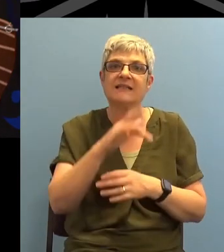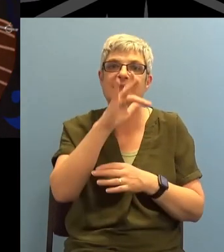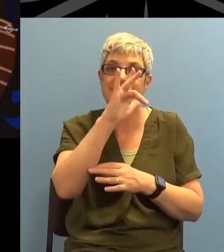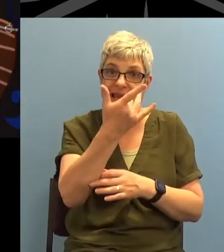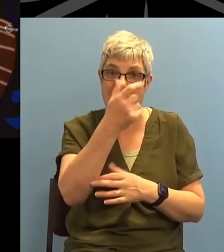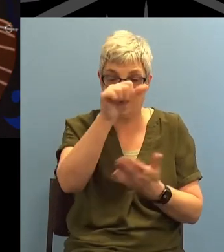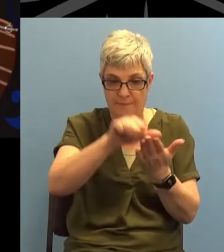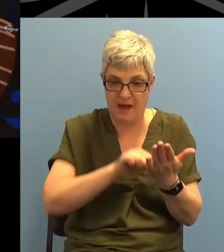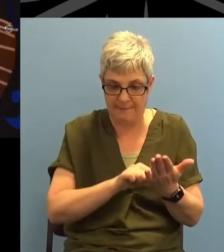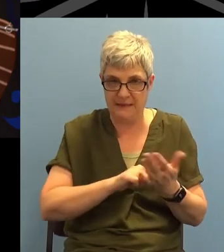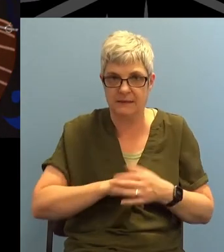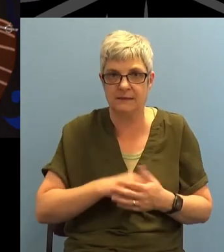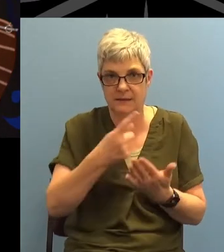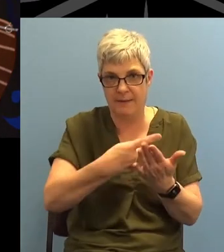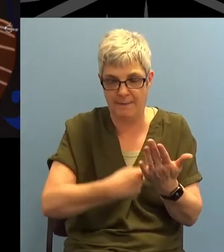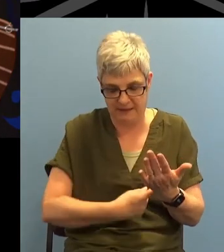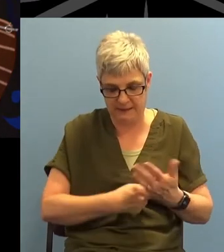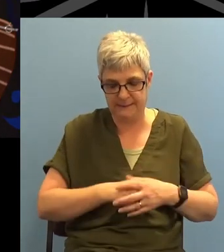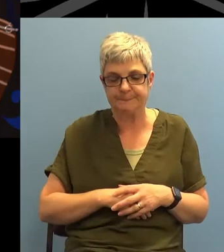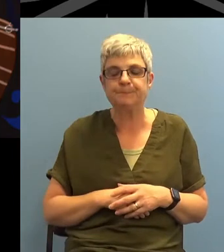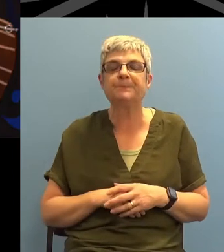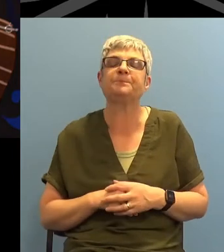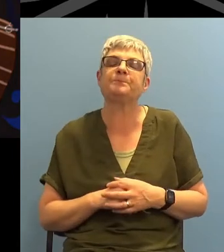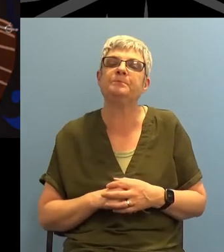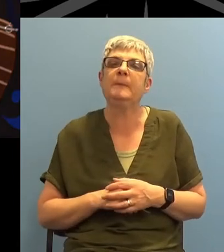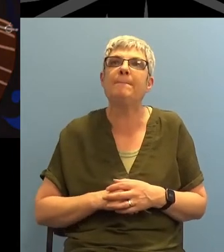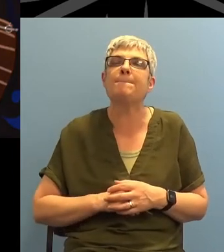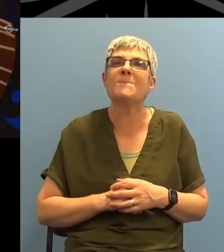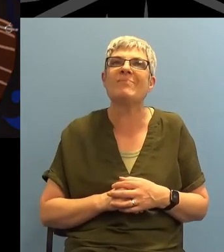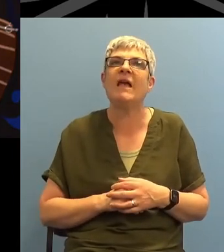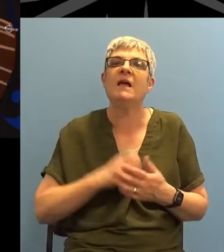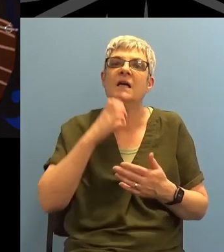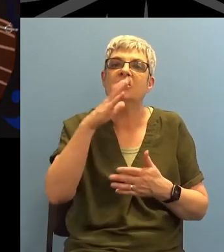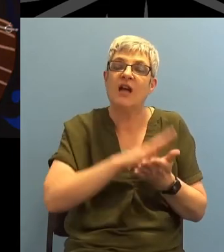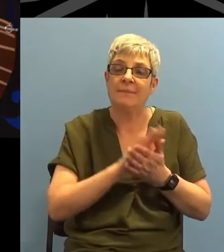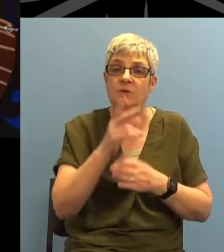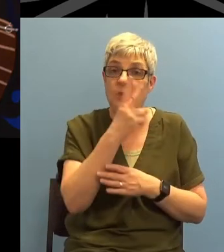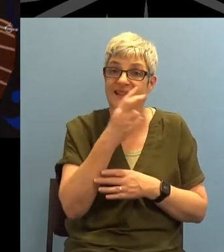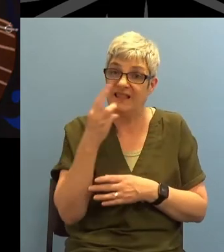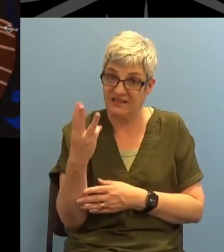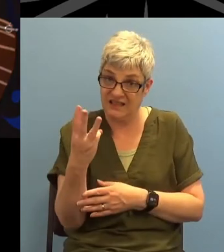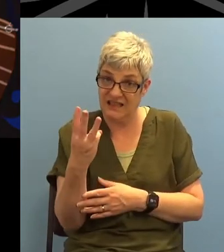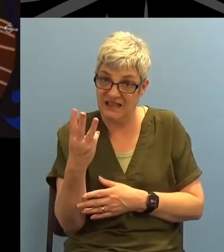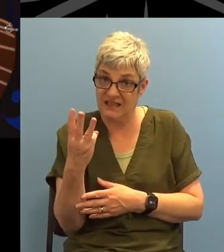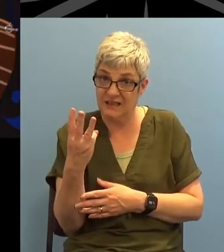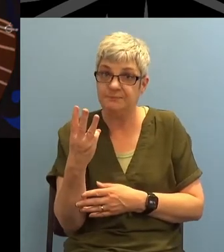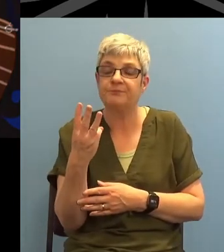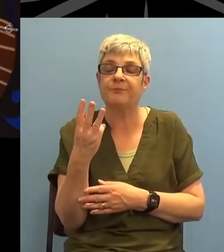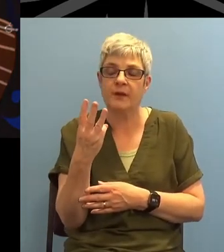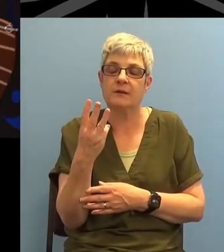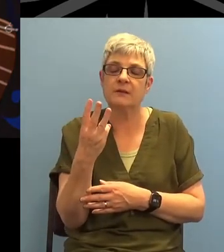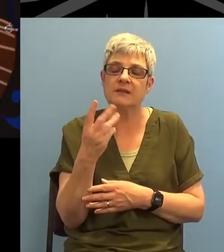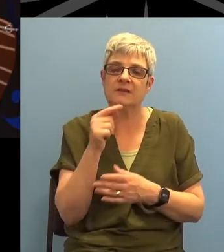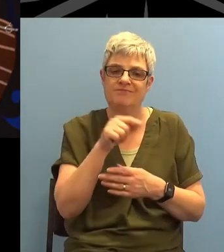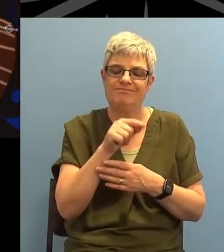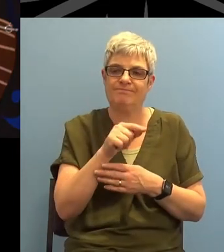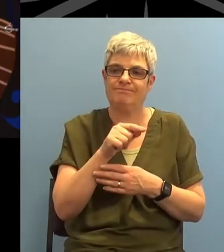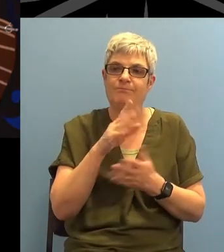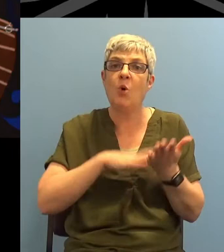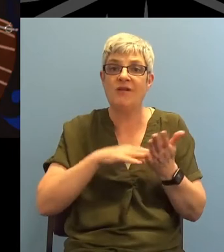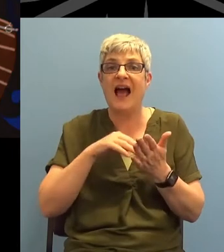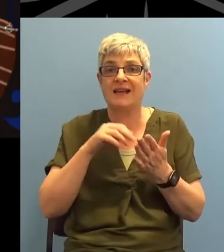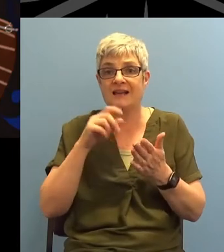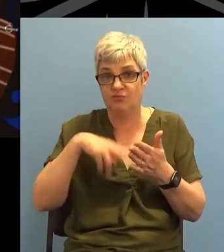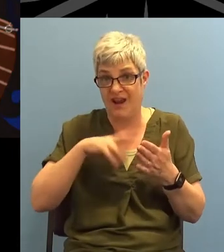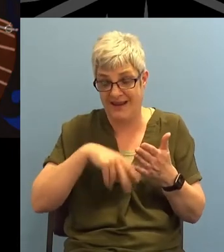of those lists of the Ten Commandments. And chapter 23, which is the part of the chapter that Morag read for